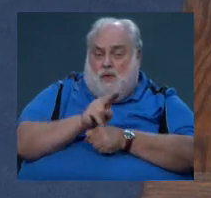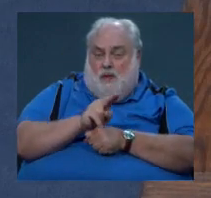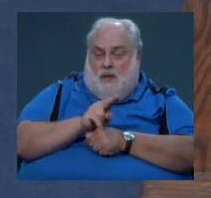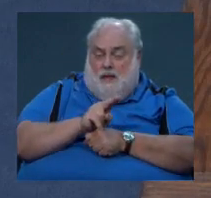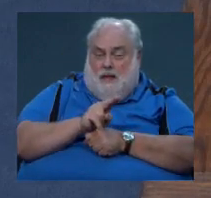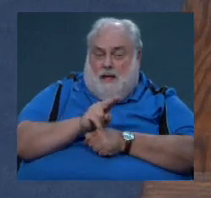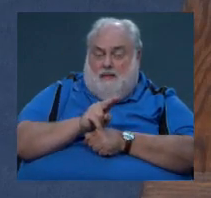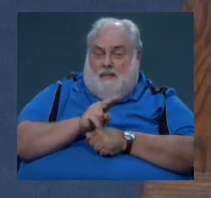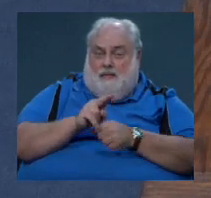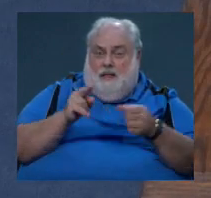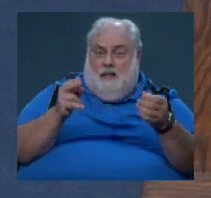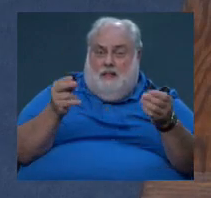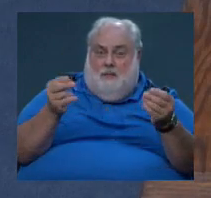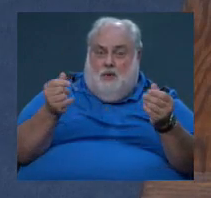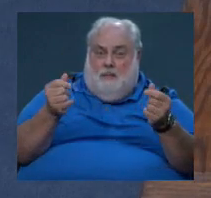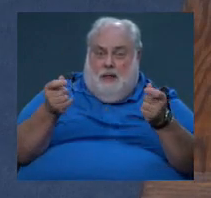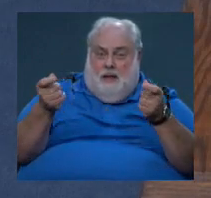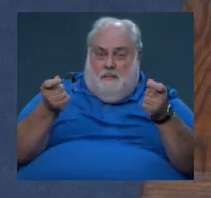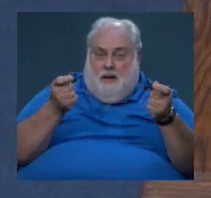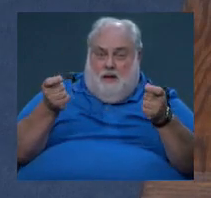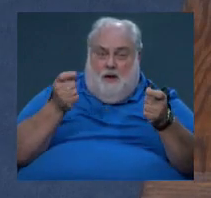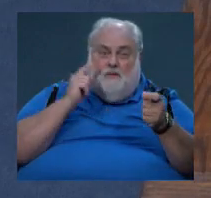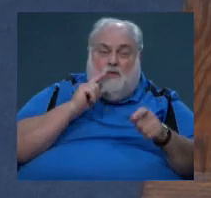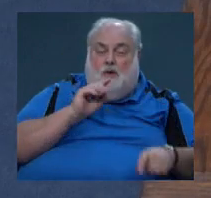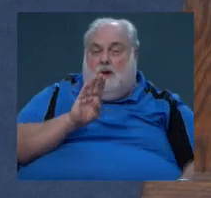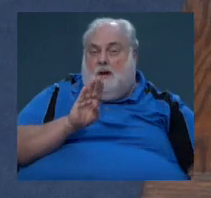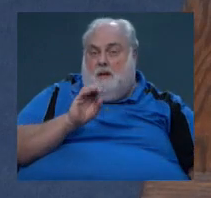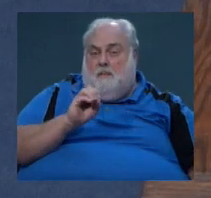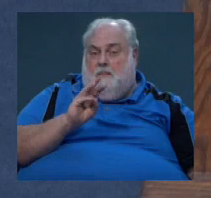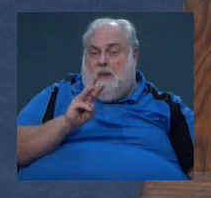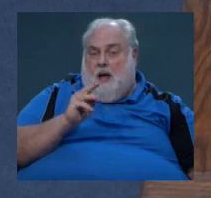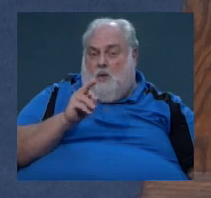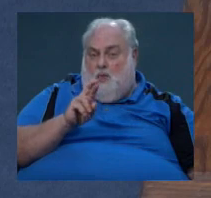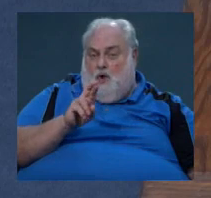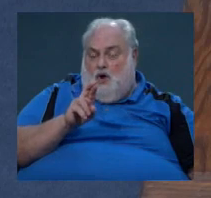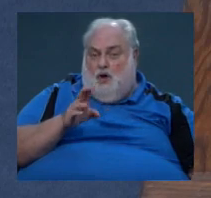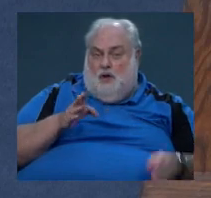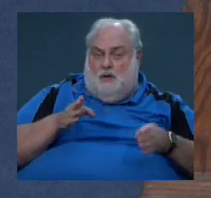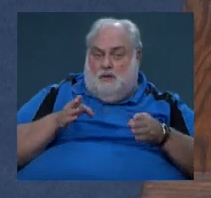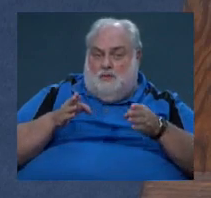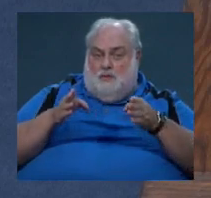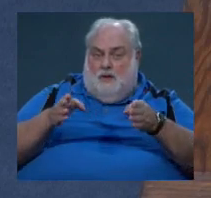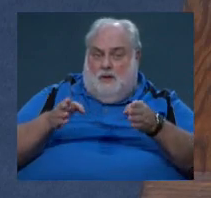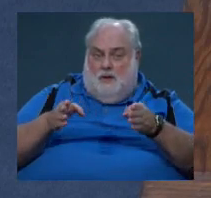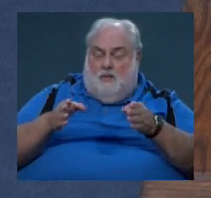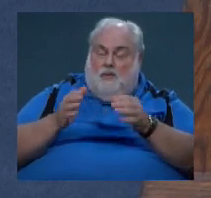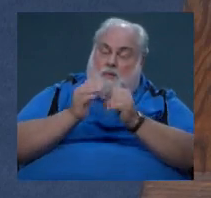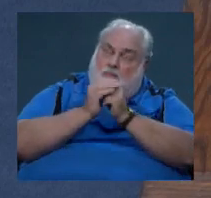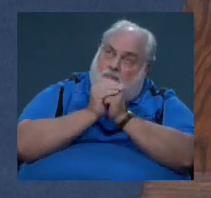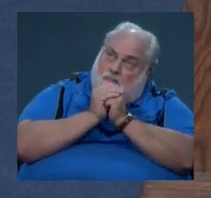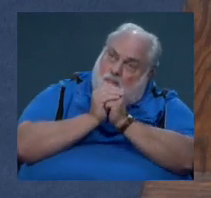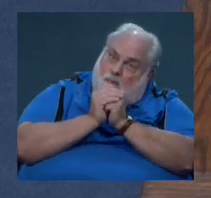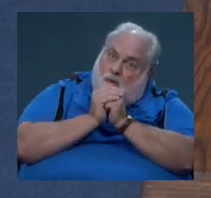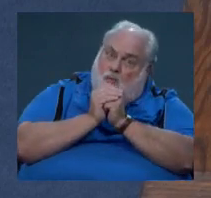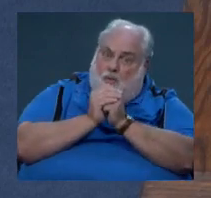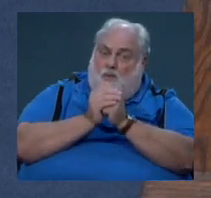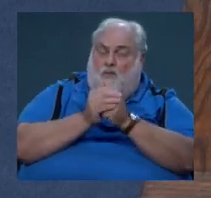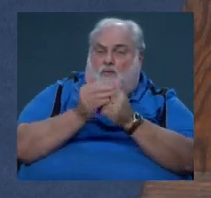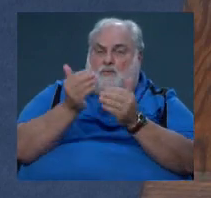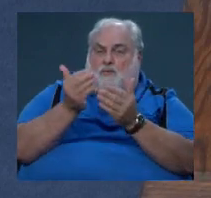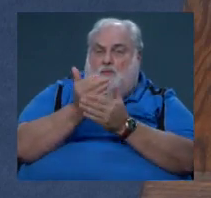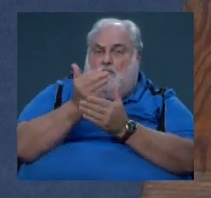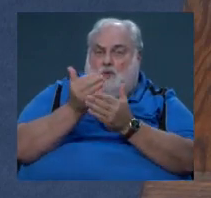this property management company for Bower Street. And we're praying that we have good